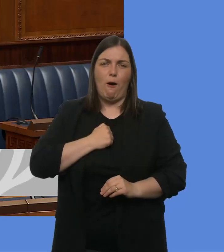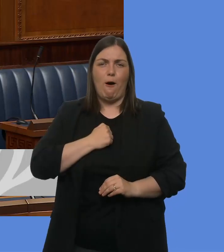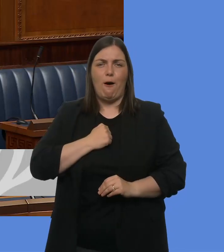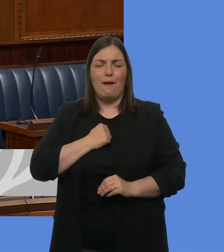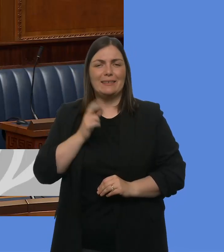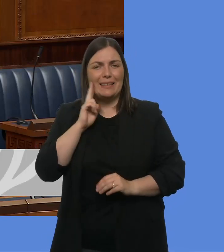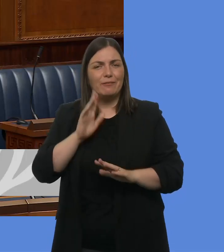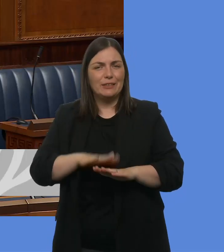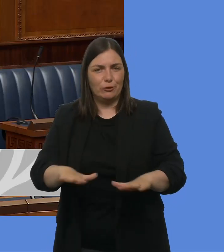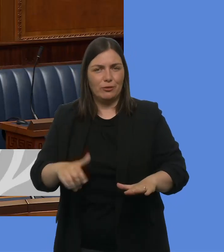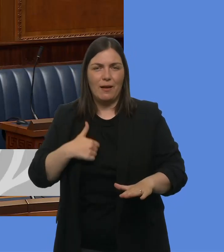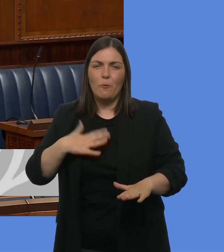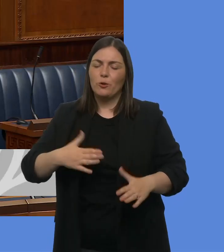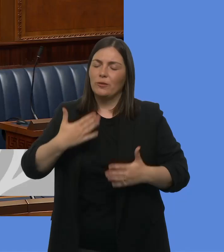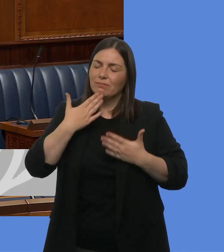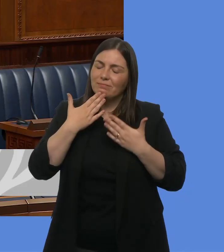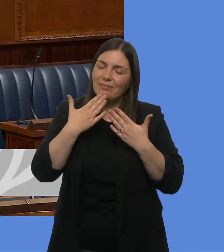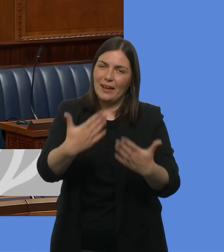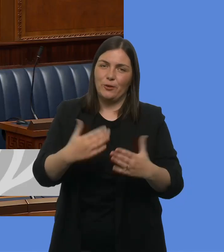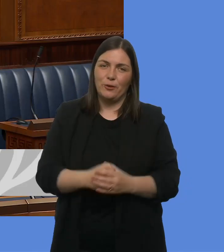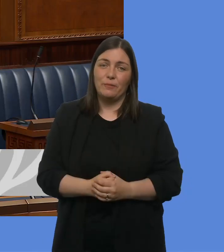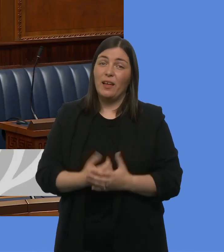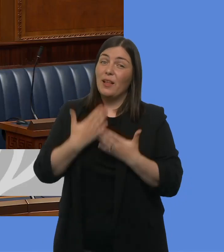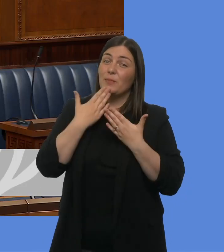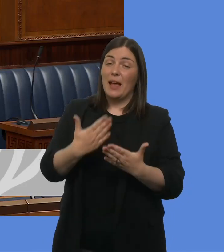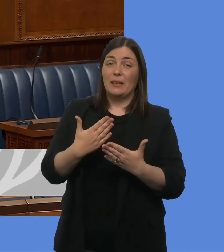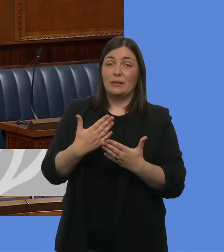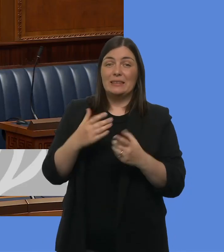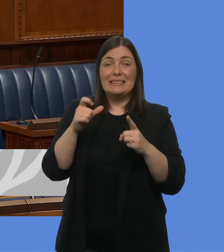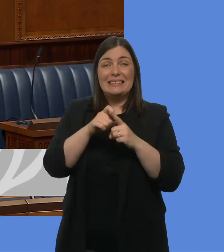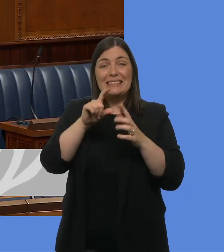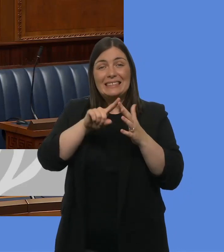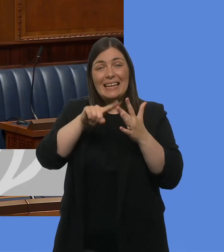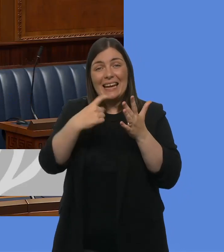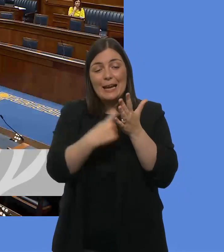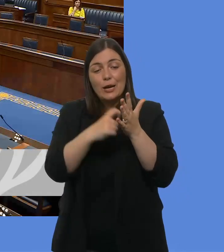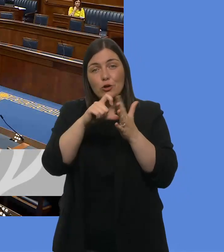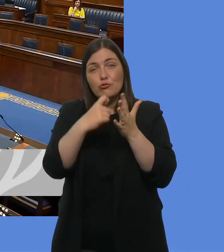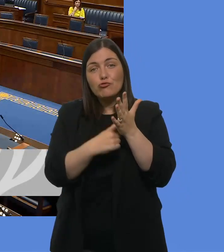special thanks to Deirdre Fawn and her team at the National Deaf Children's Society.